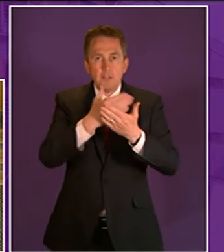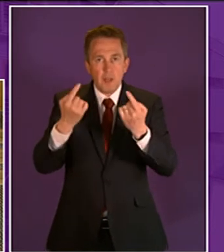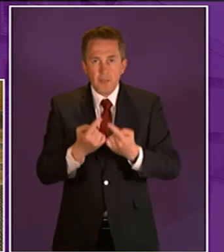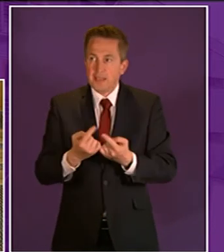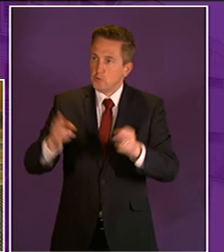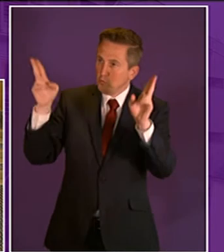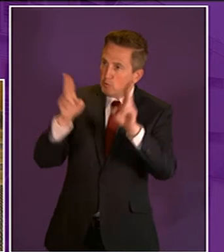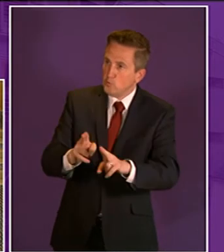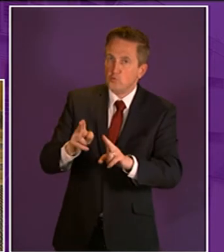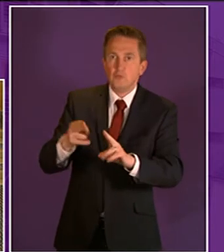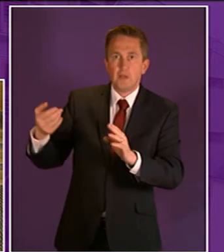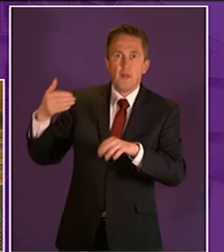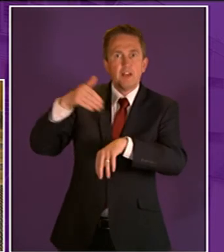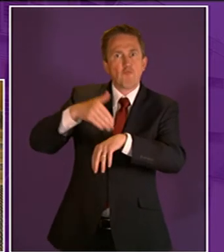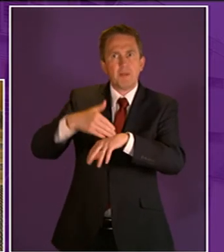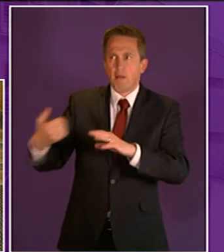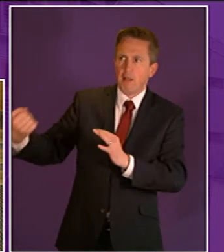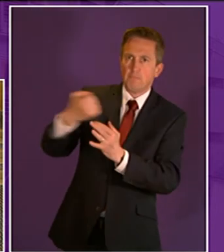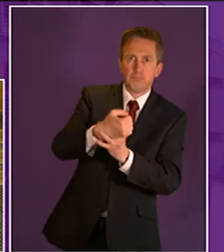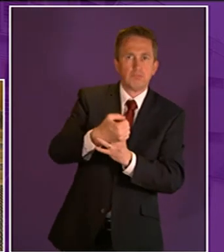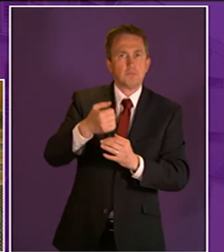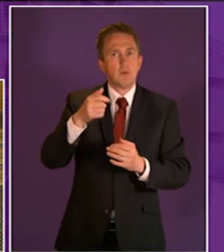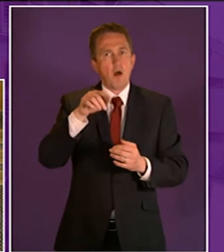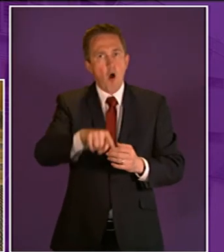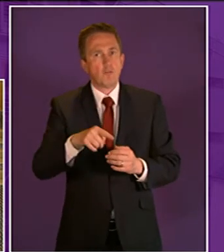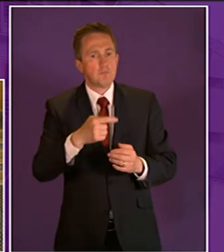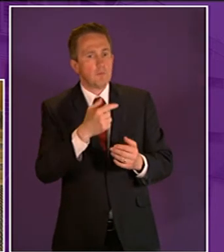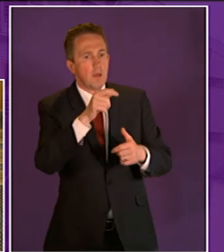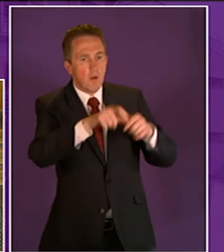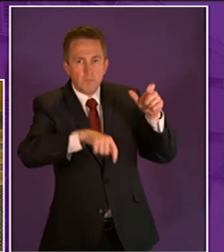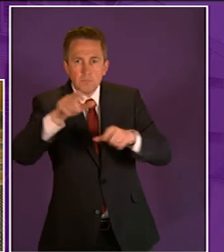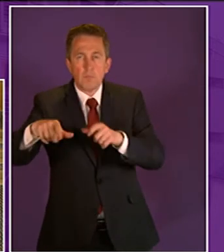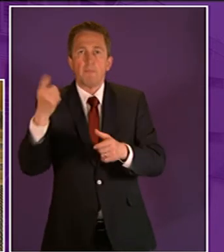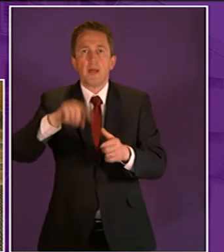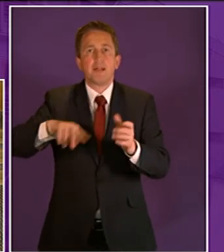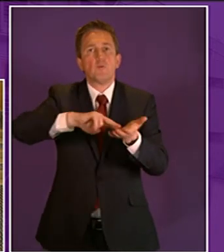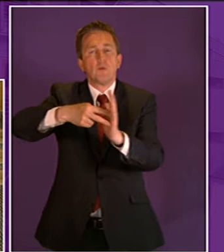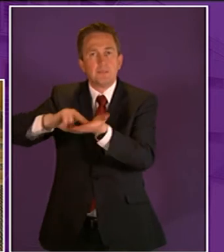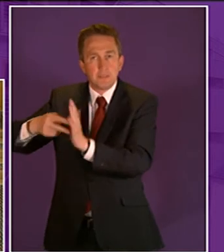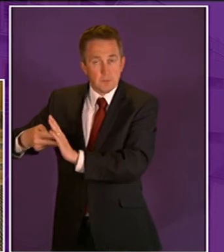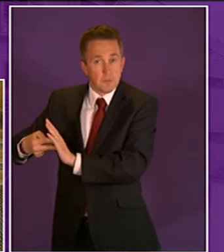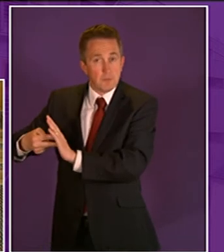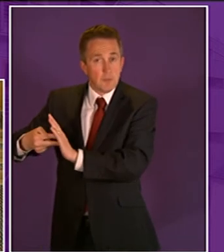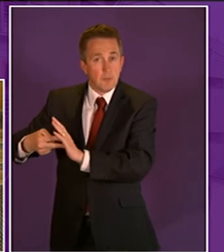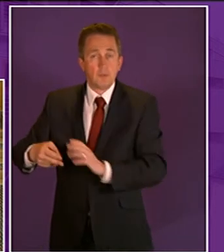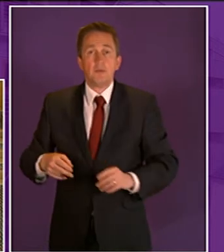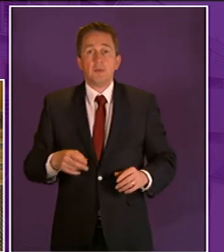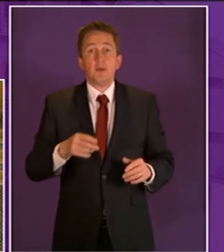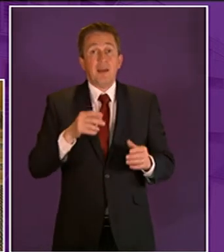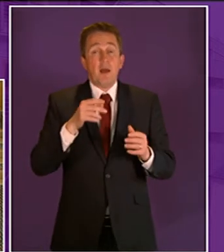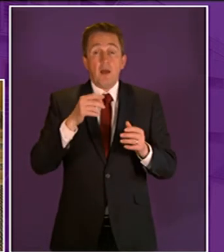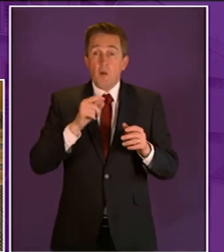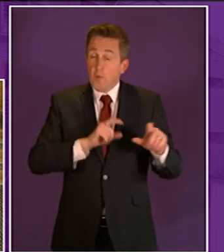these criminal attacks have on our organisations and the public. There continues to be substantial investment in